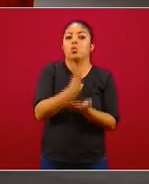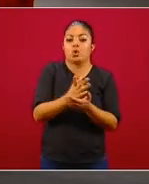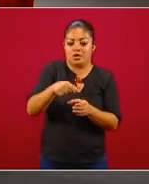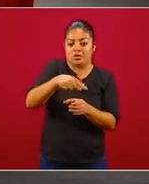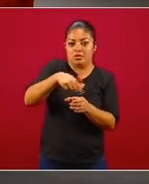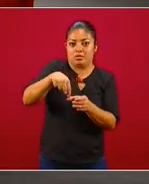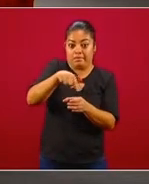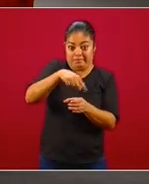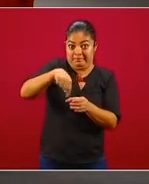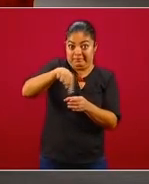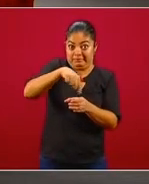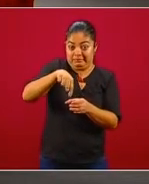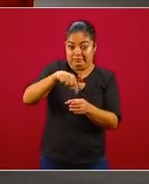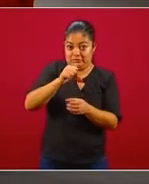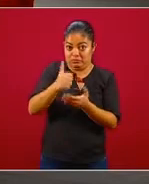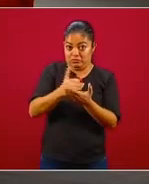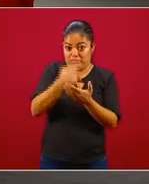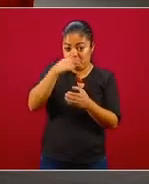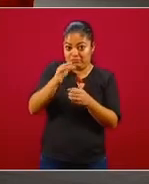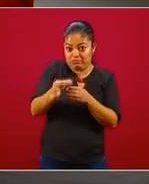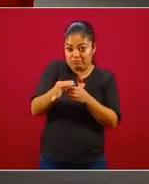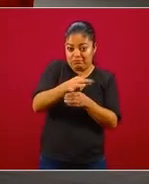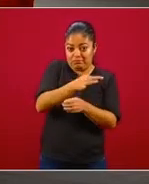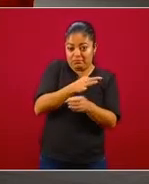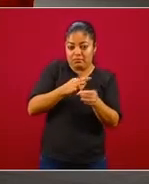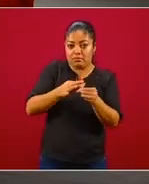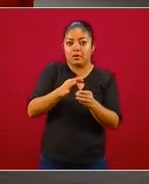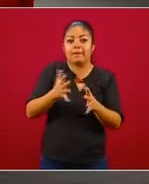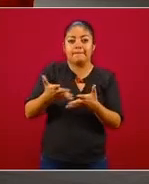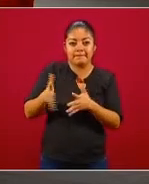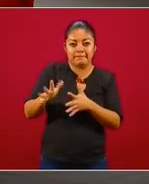area. And for this area,